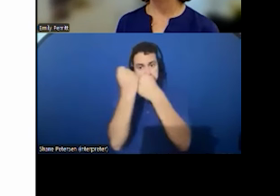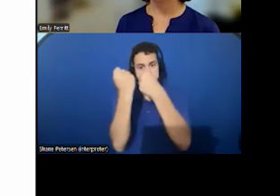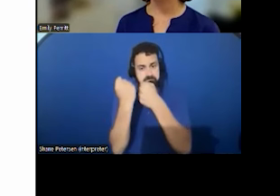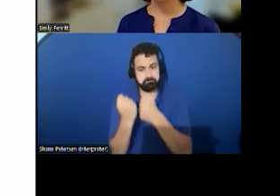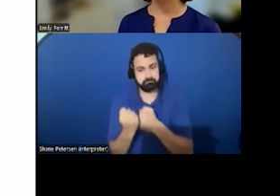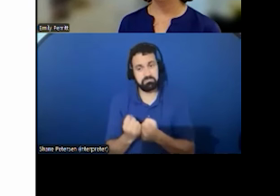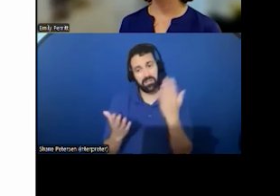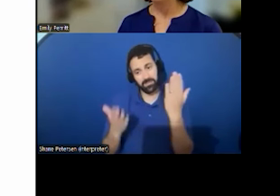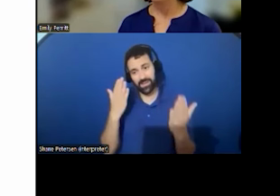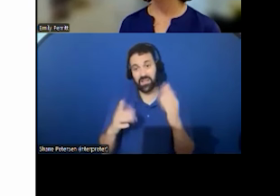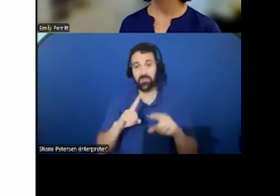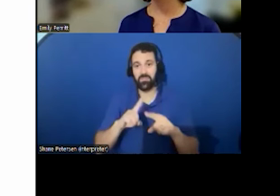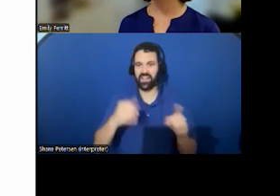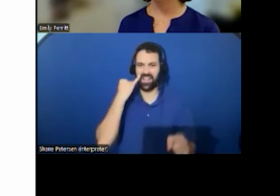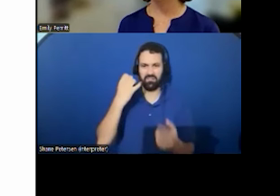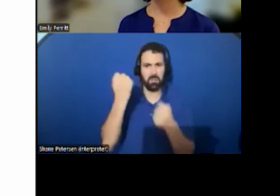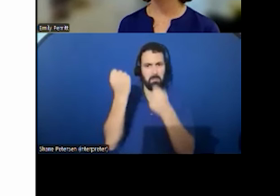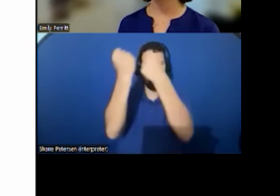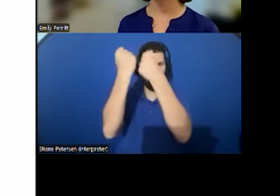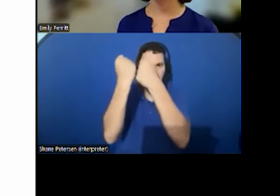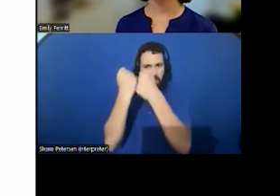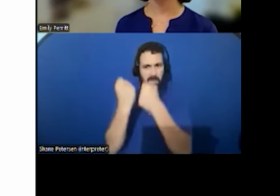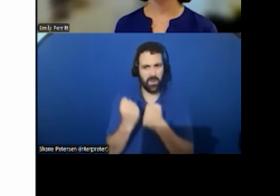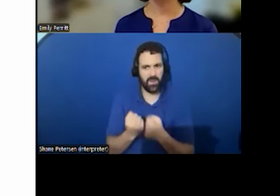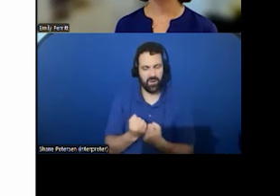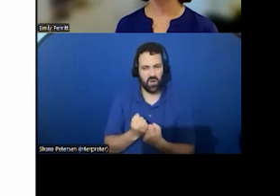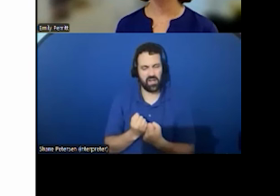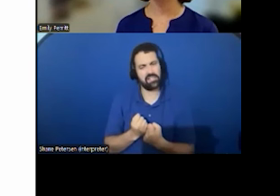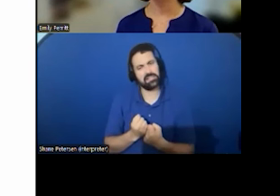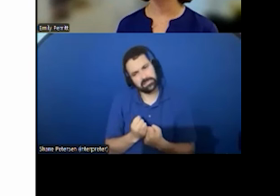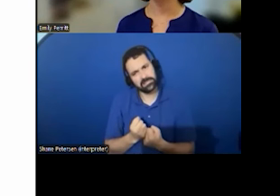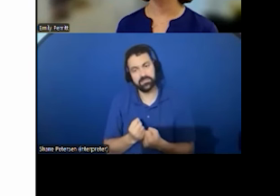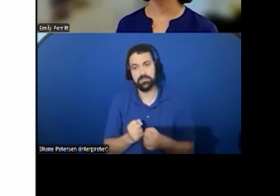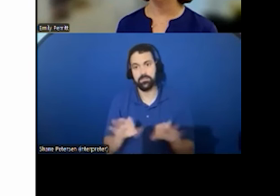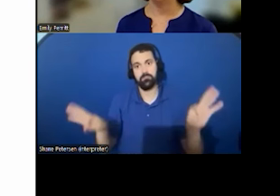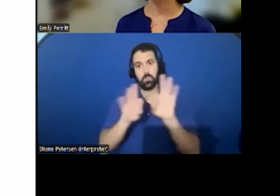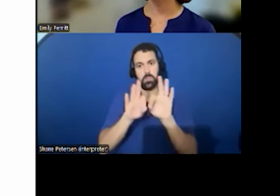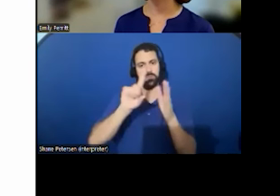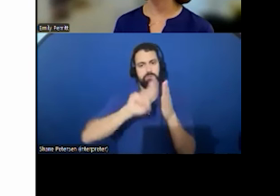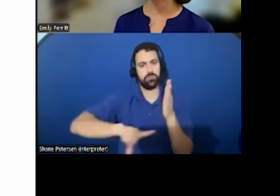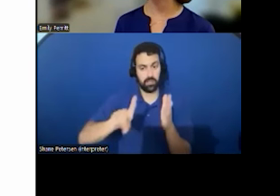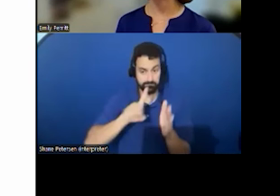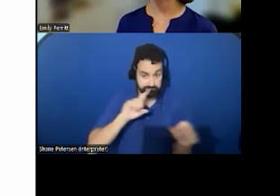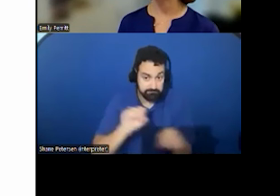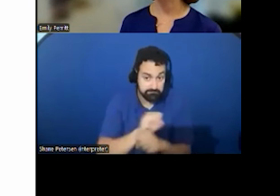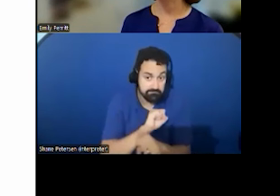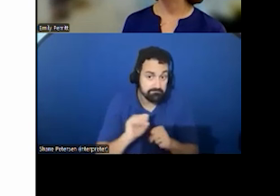say supports all the way down, you do need to take a closer look and just make sure that that is actually accurate.